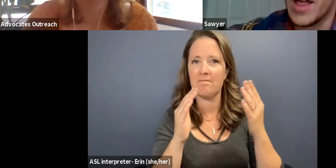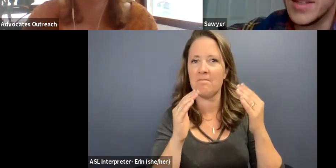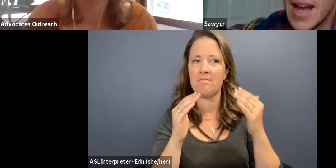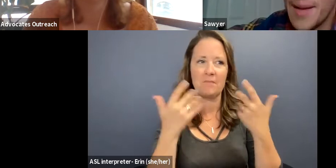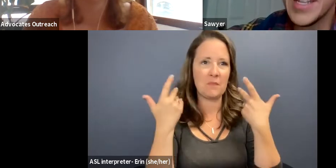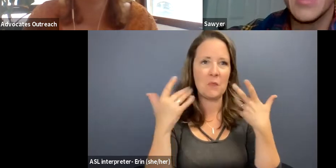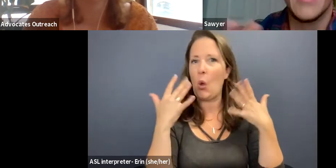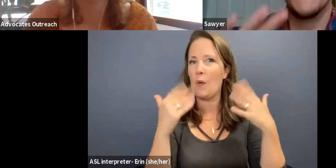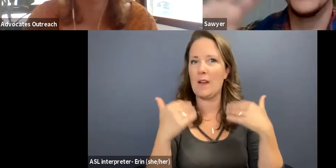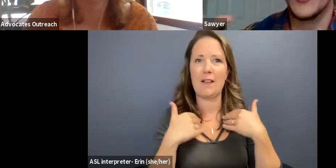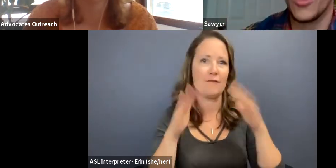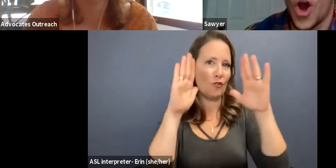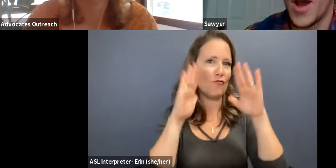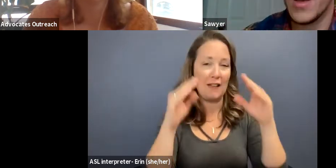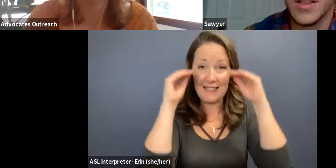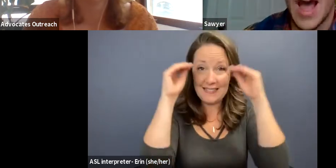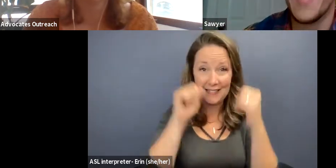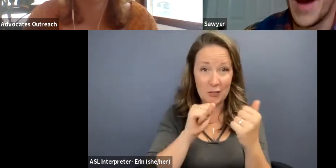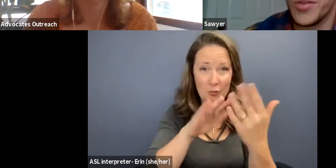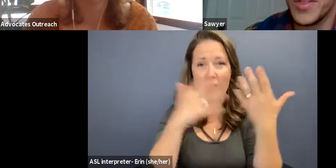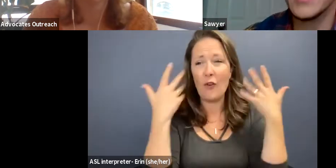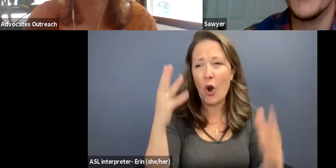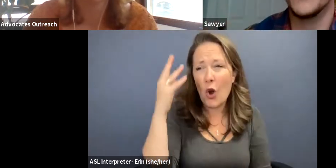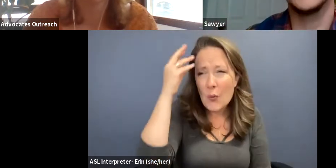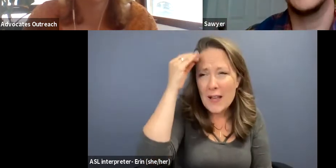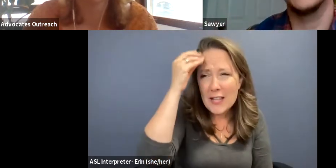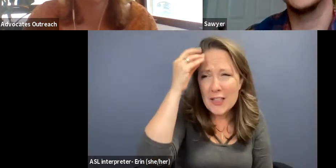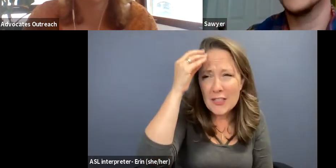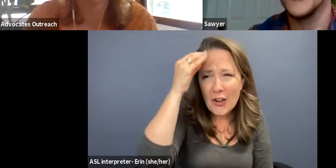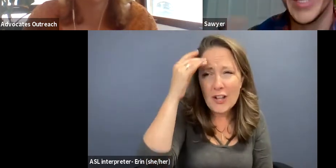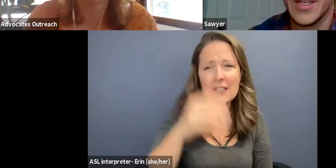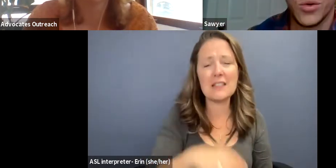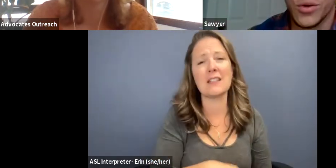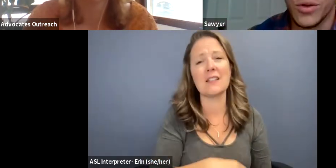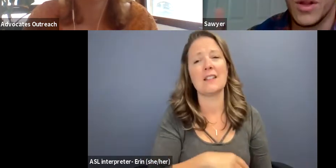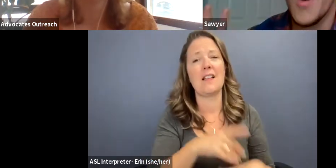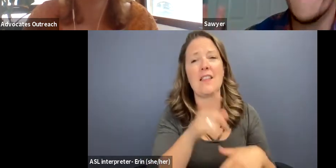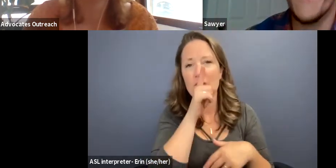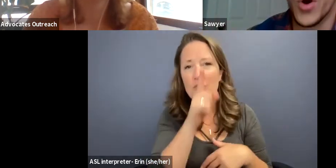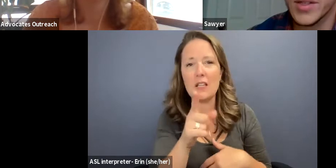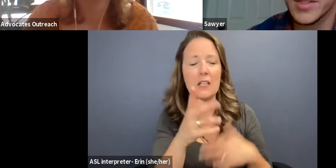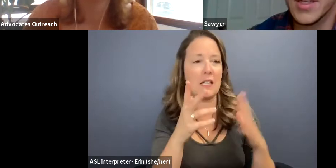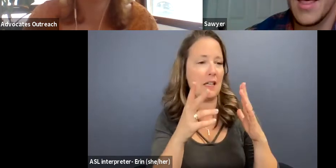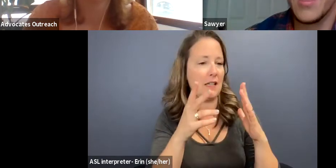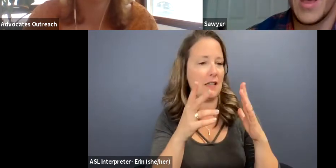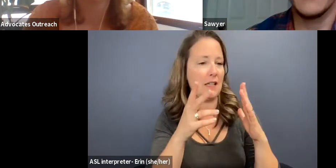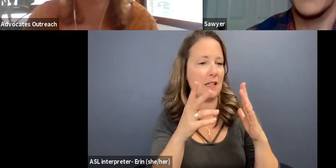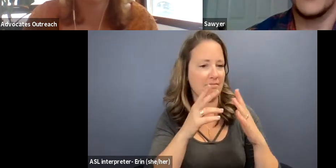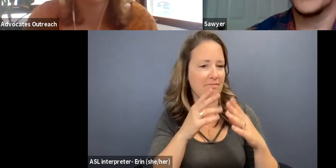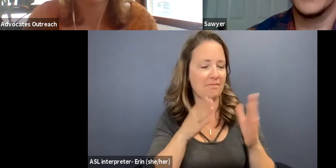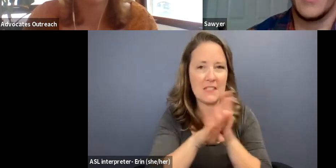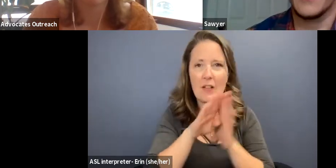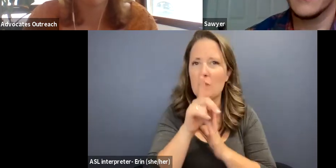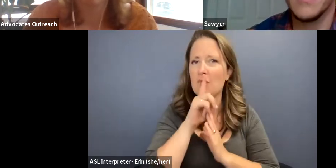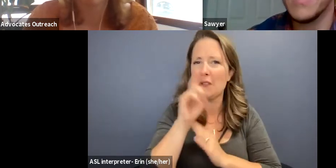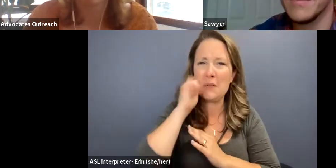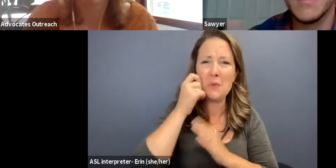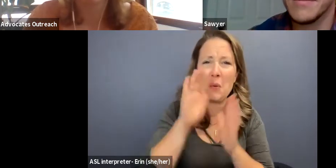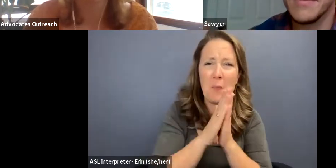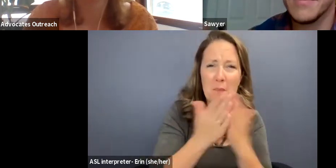open communication about sexuality topics. So we'll talk about like how you can be